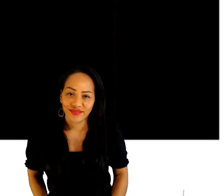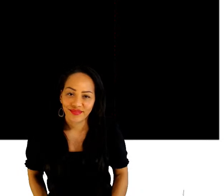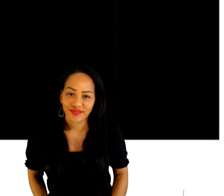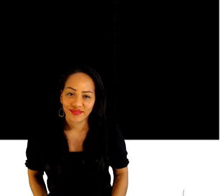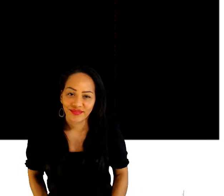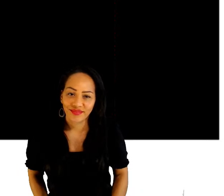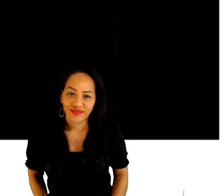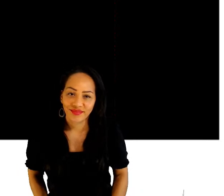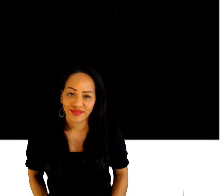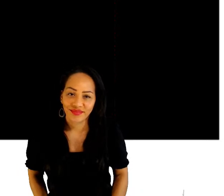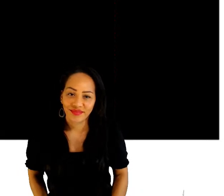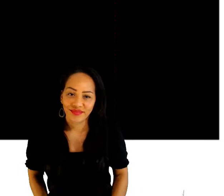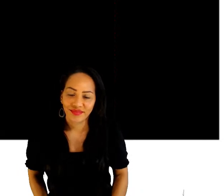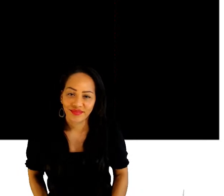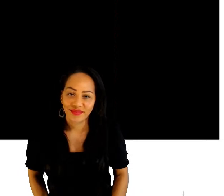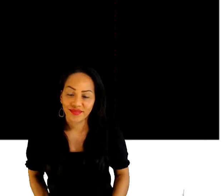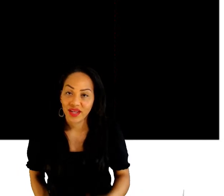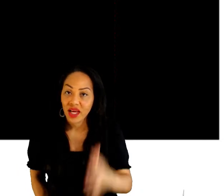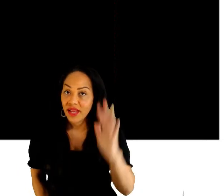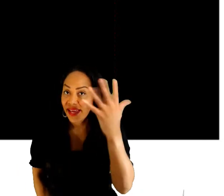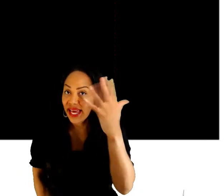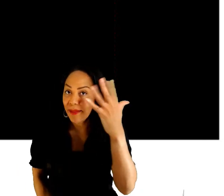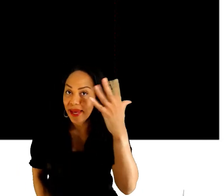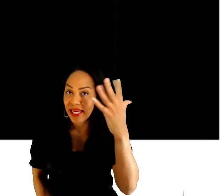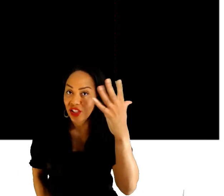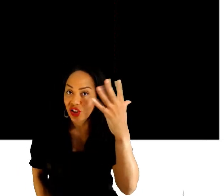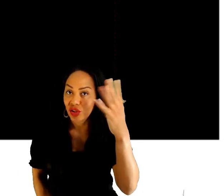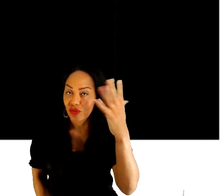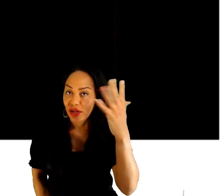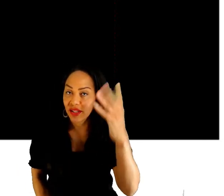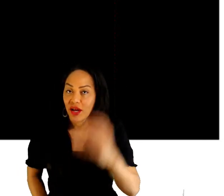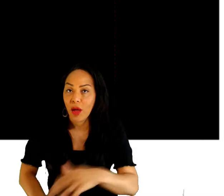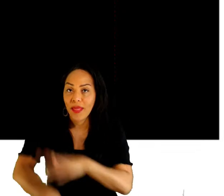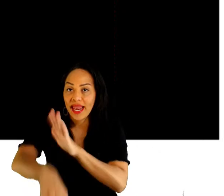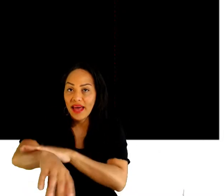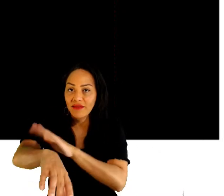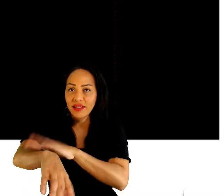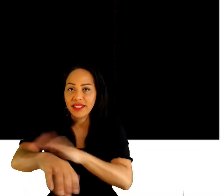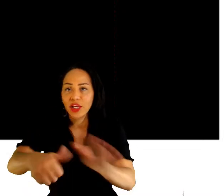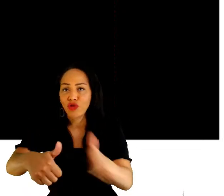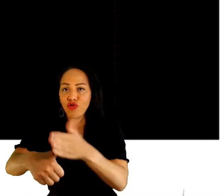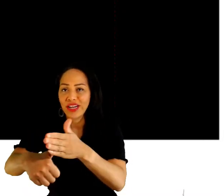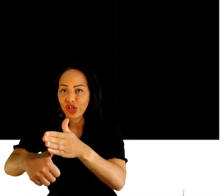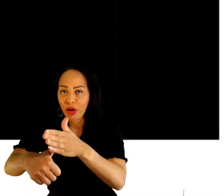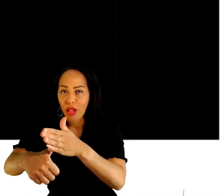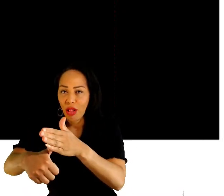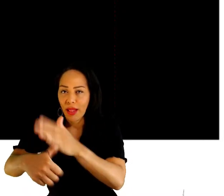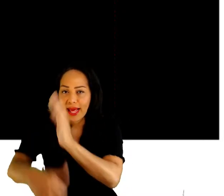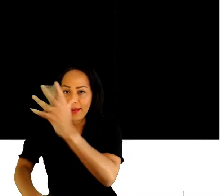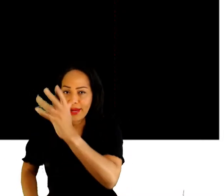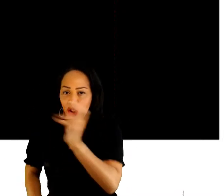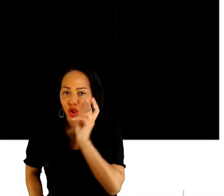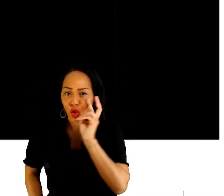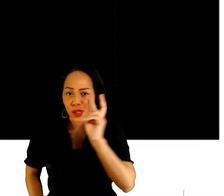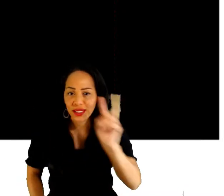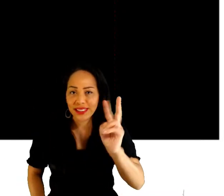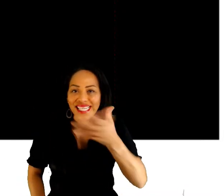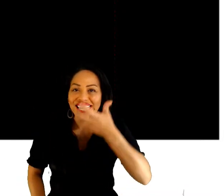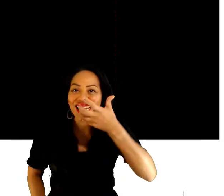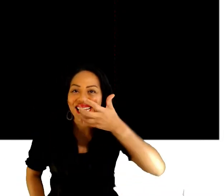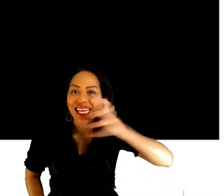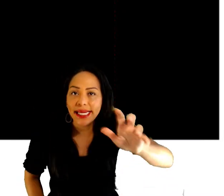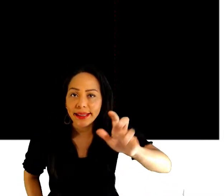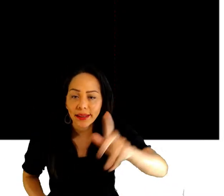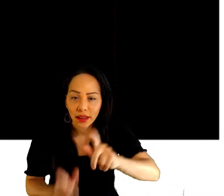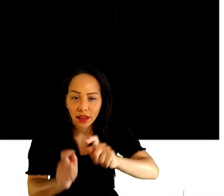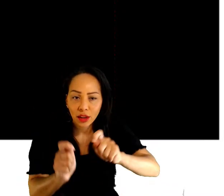the image on the left is the original image, and in the center you can see the changes in the heat as she holds this handstand over the space of,